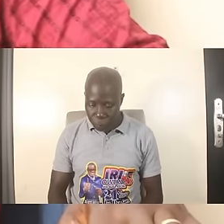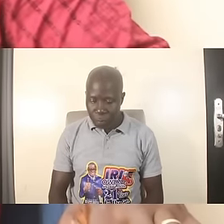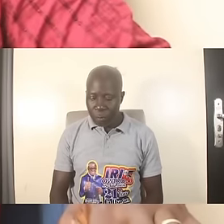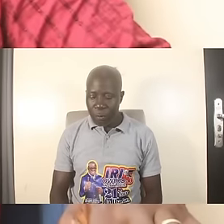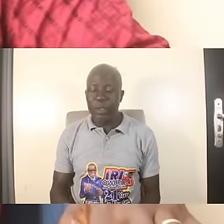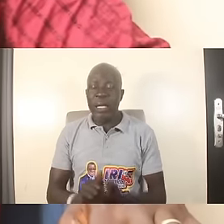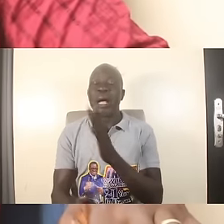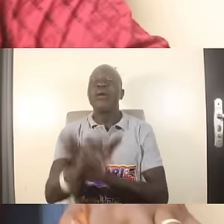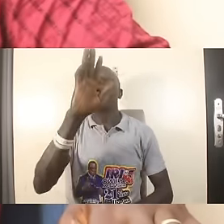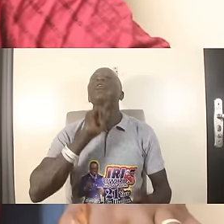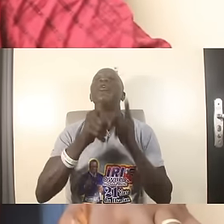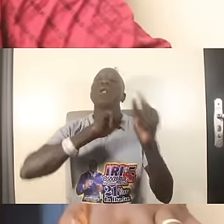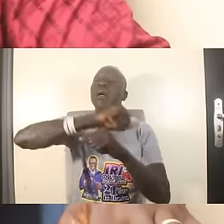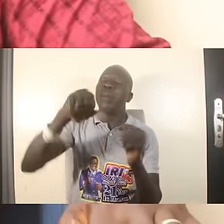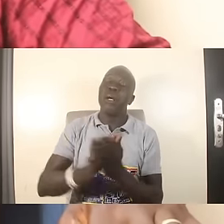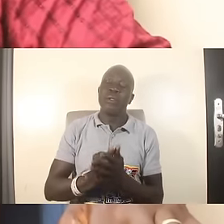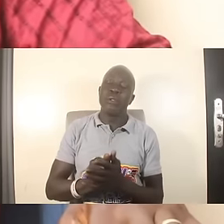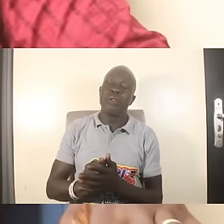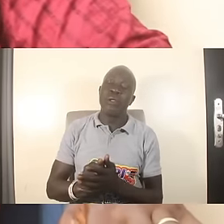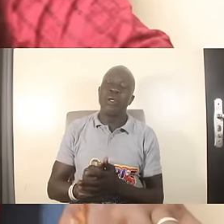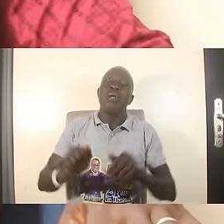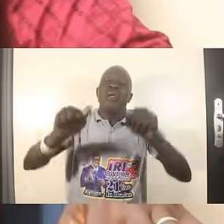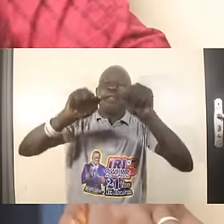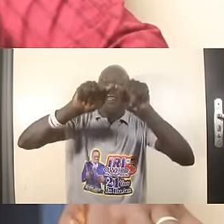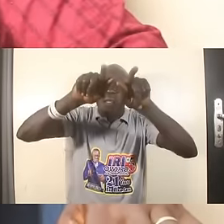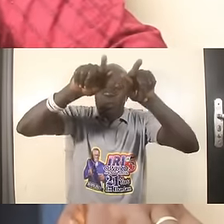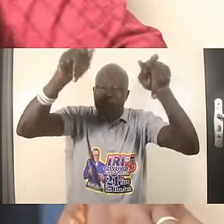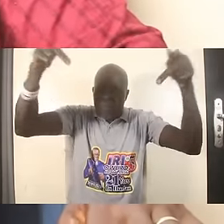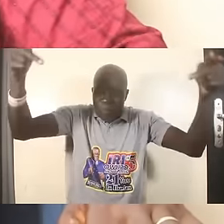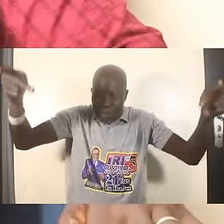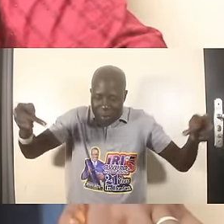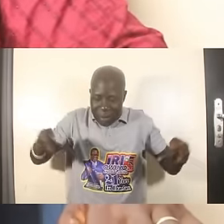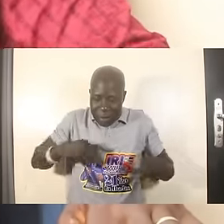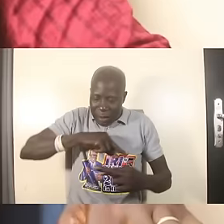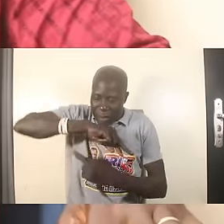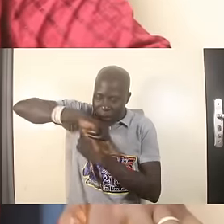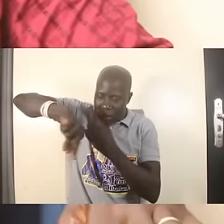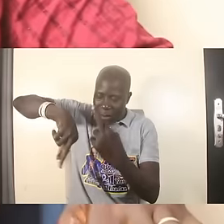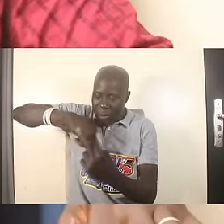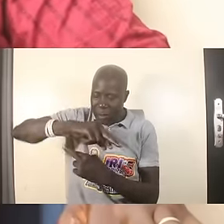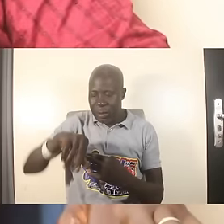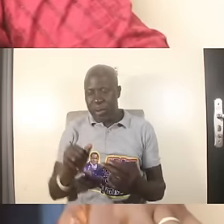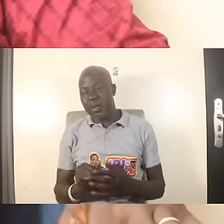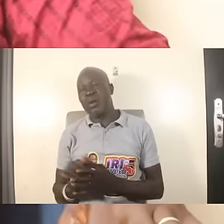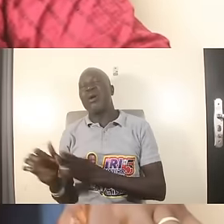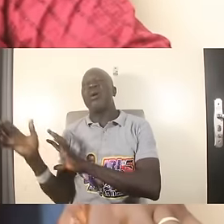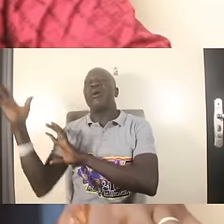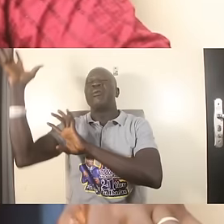sorry. That's God, they're talking about. I'm here, Gore, you can't be. I'm Gore, you can't be. Yes. I see, I was